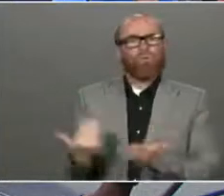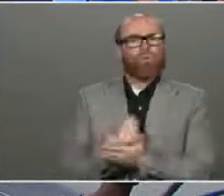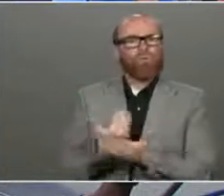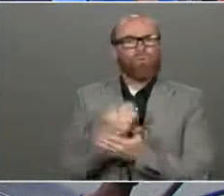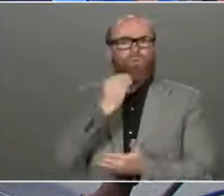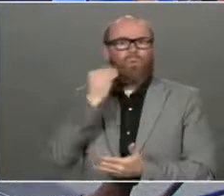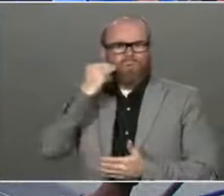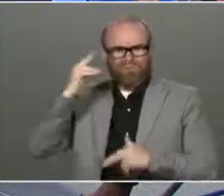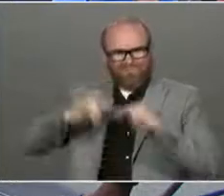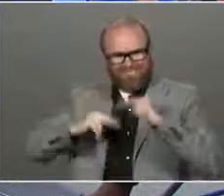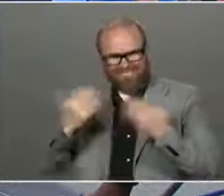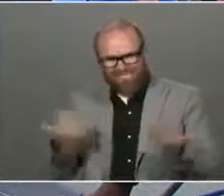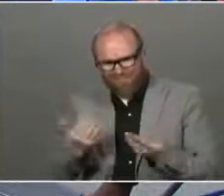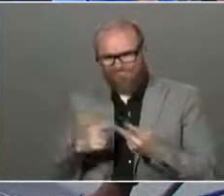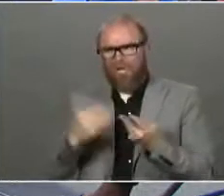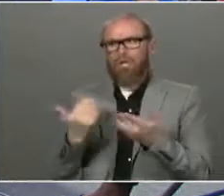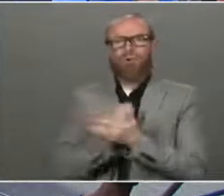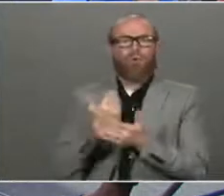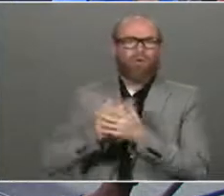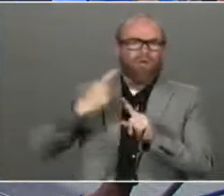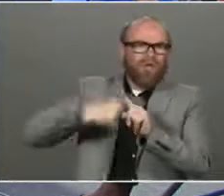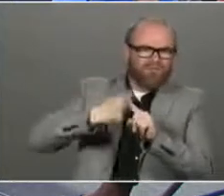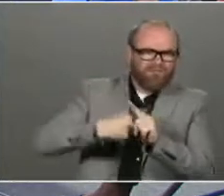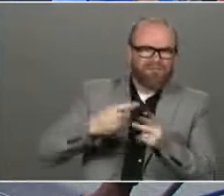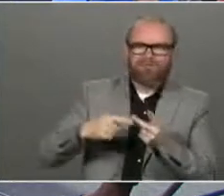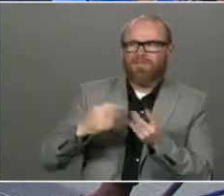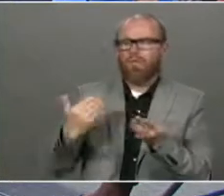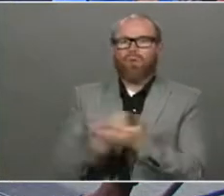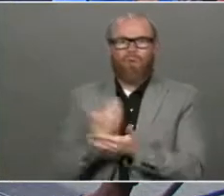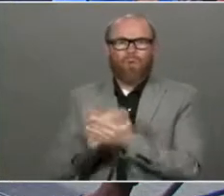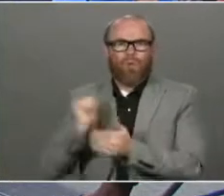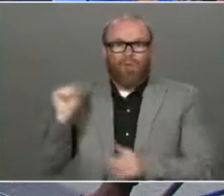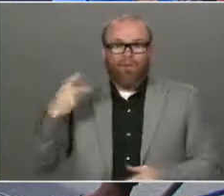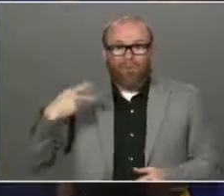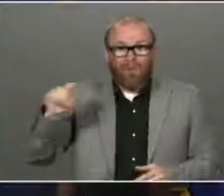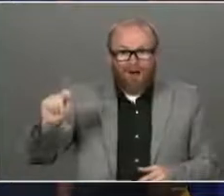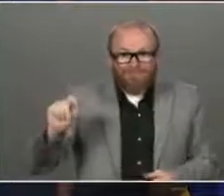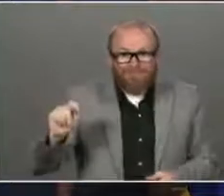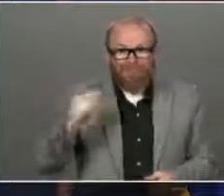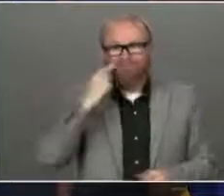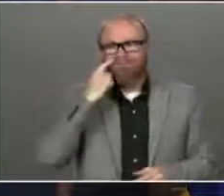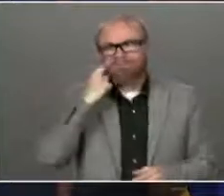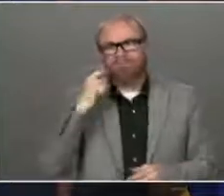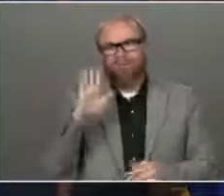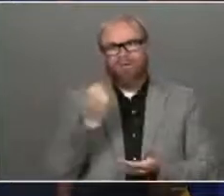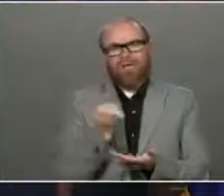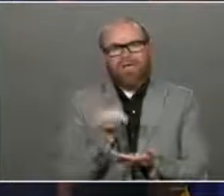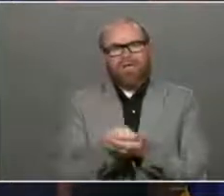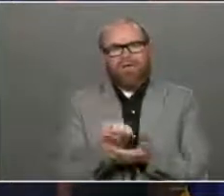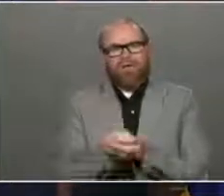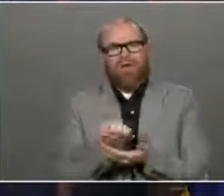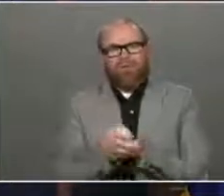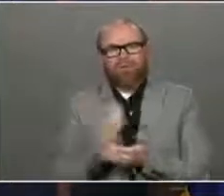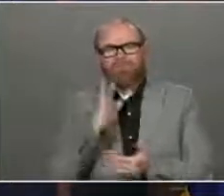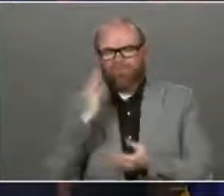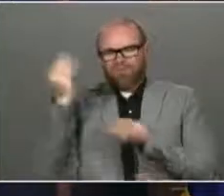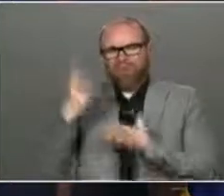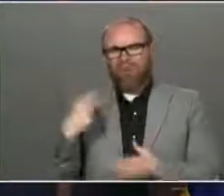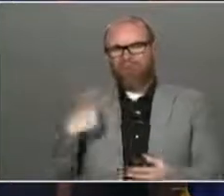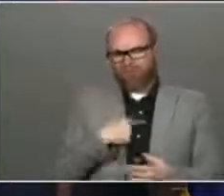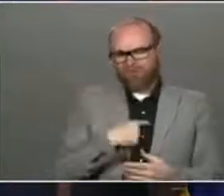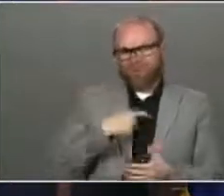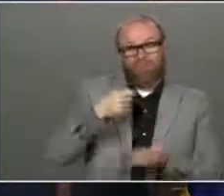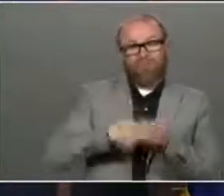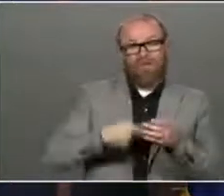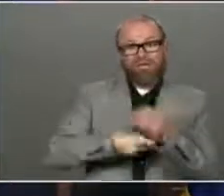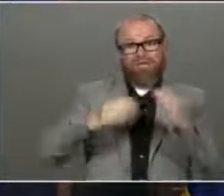of new rentals, new apartments, and so again, economics would tell you that the price of housing